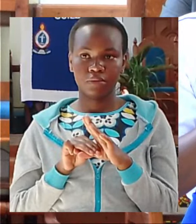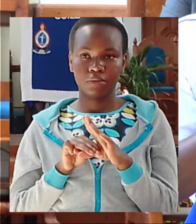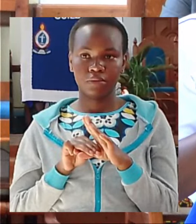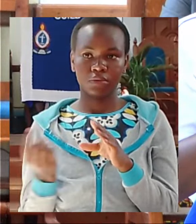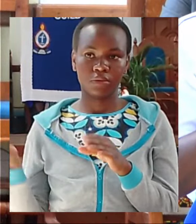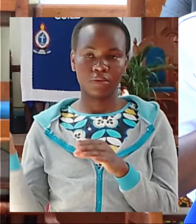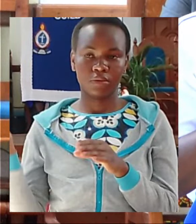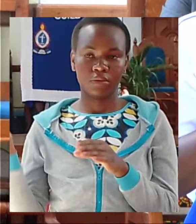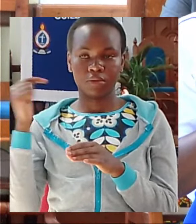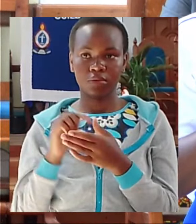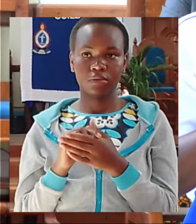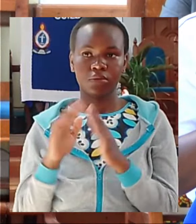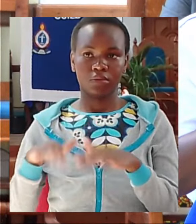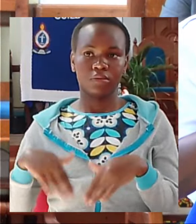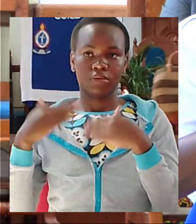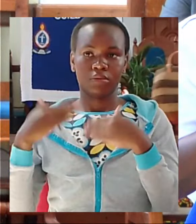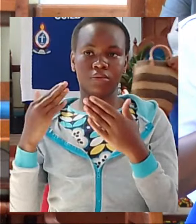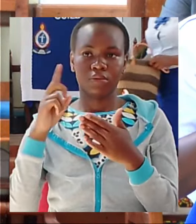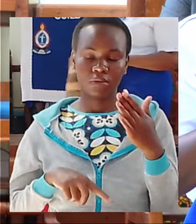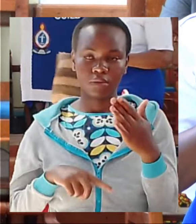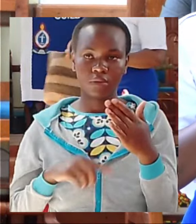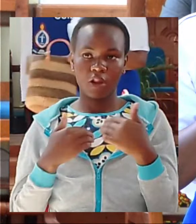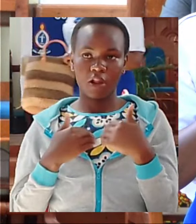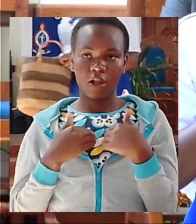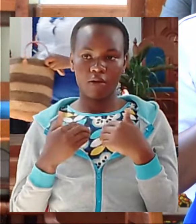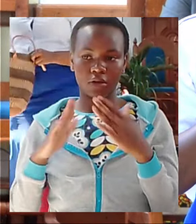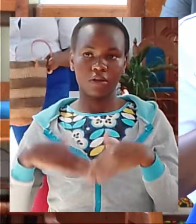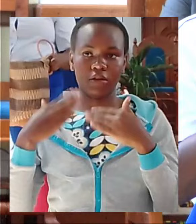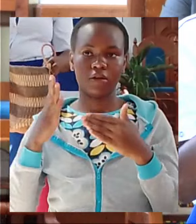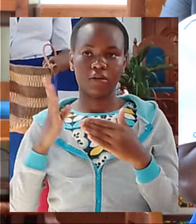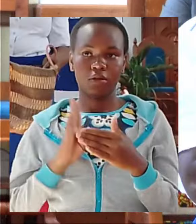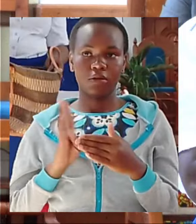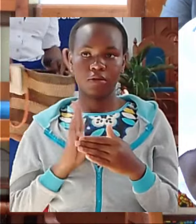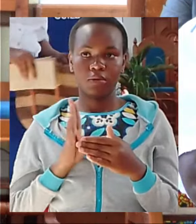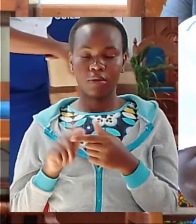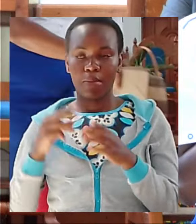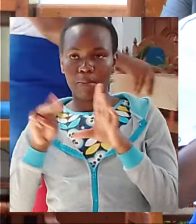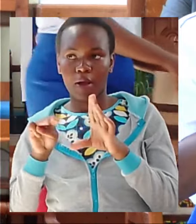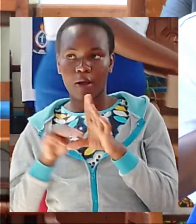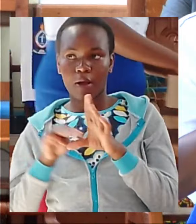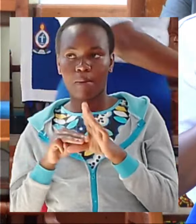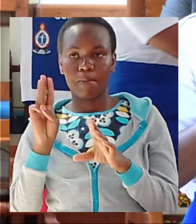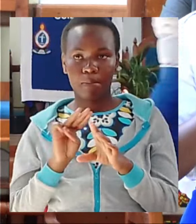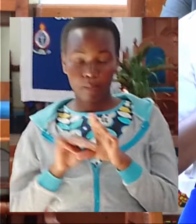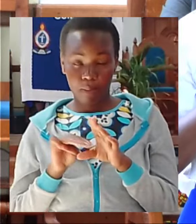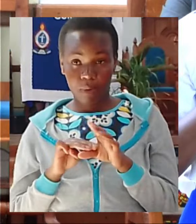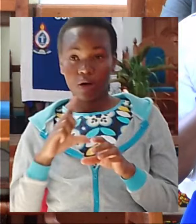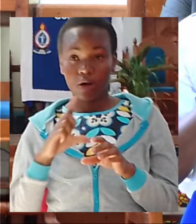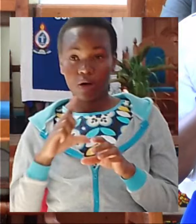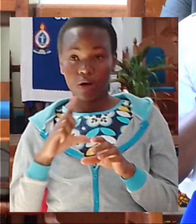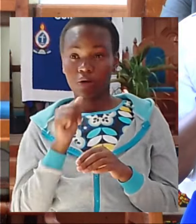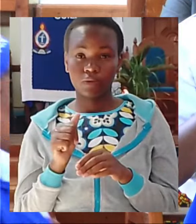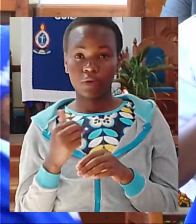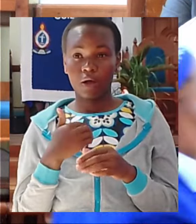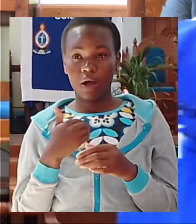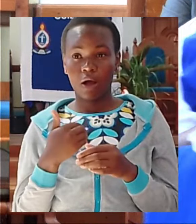you come and give us what you brought for us, except the guild members, and except if you